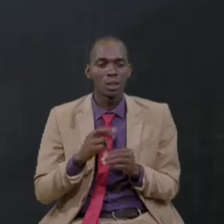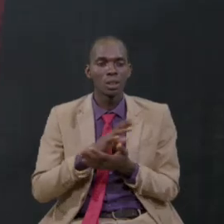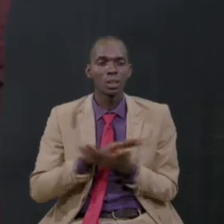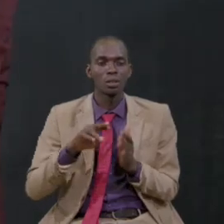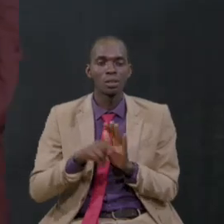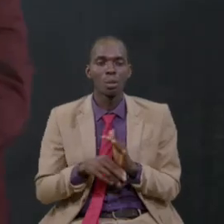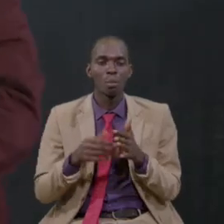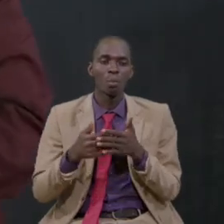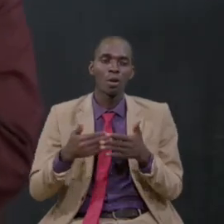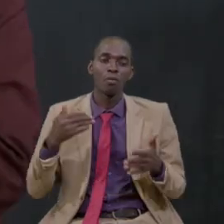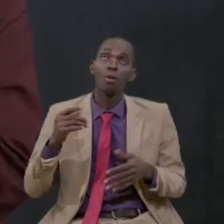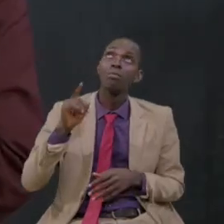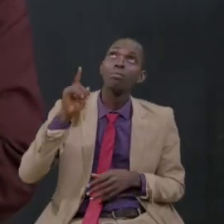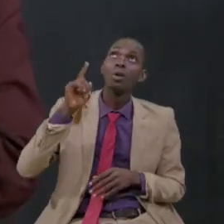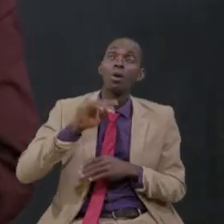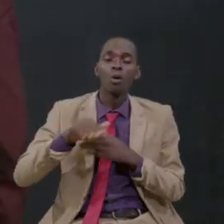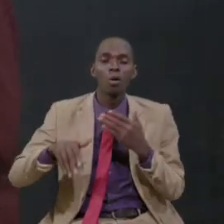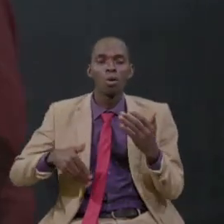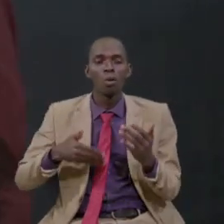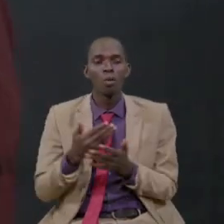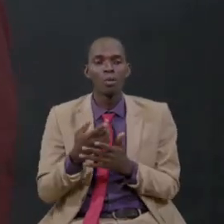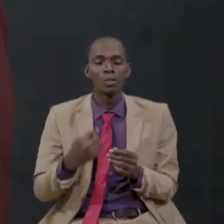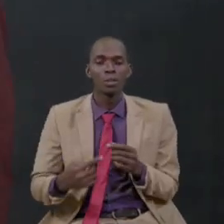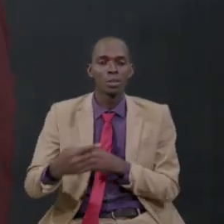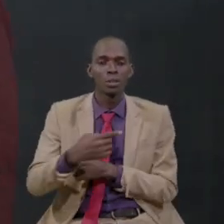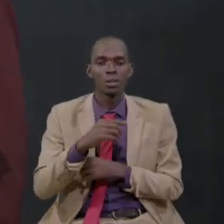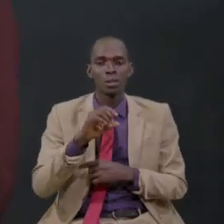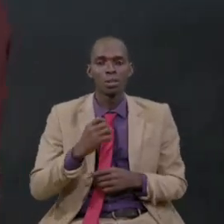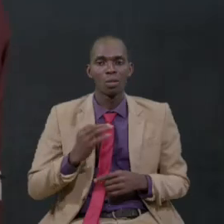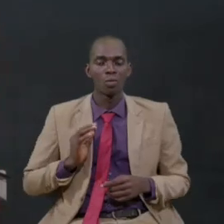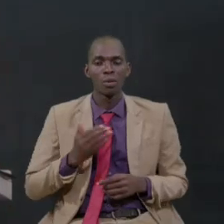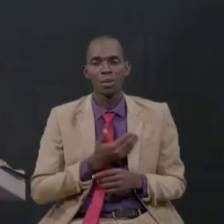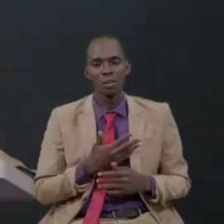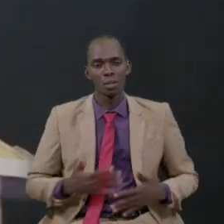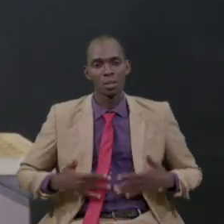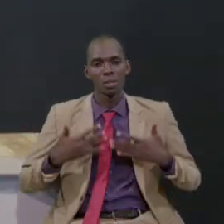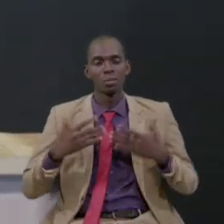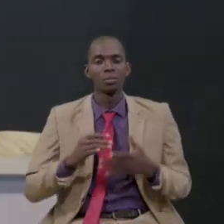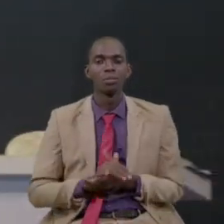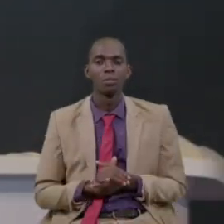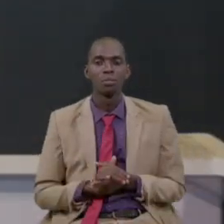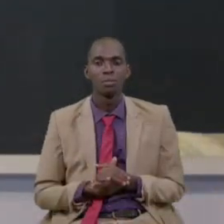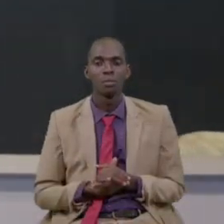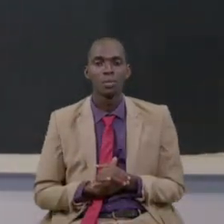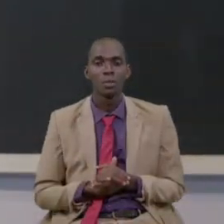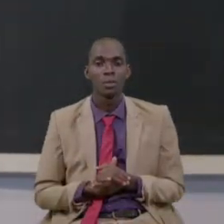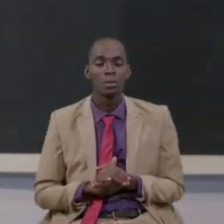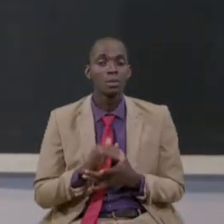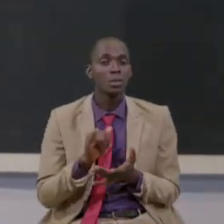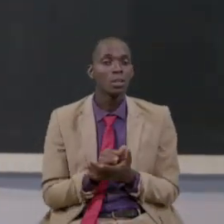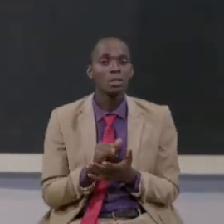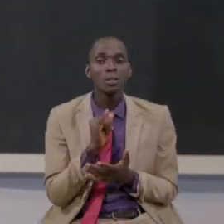him all the days of our life. That's what we are to revive in the